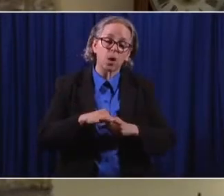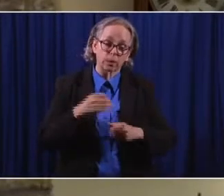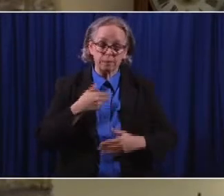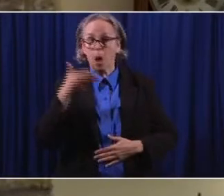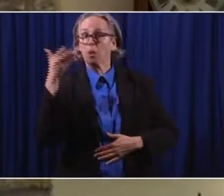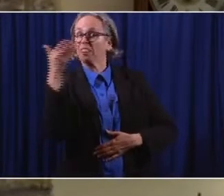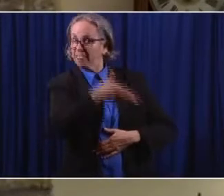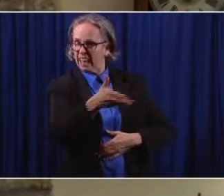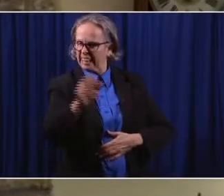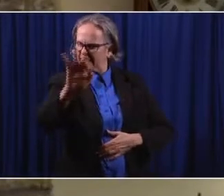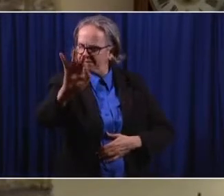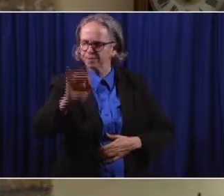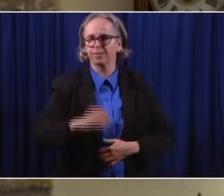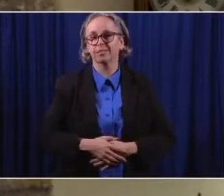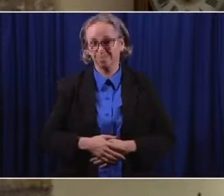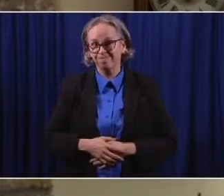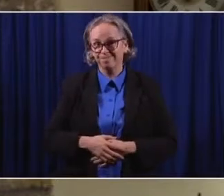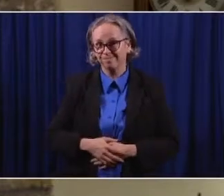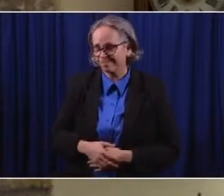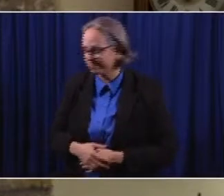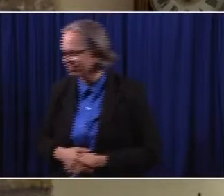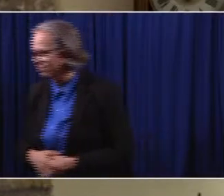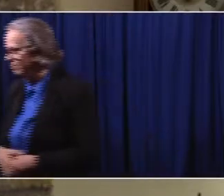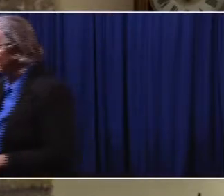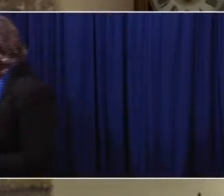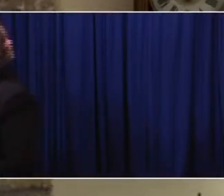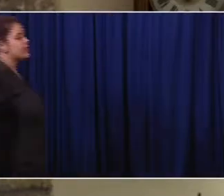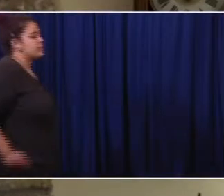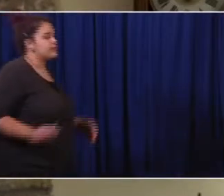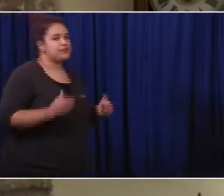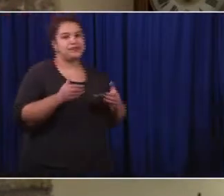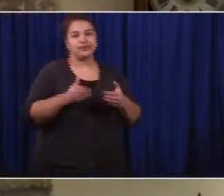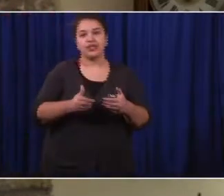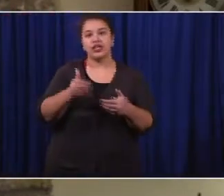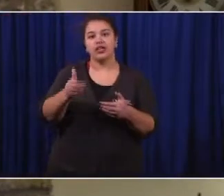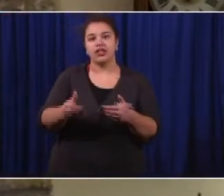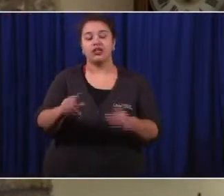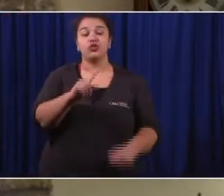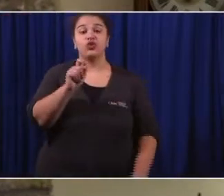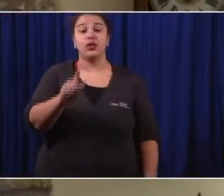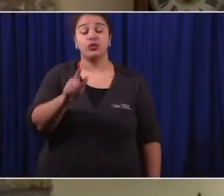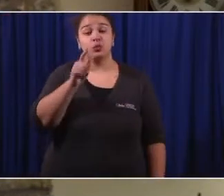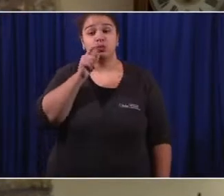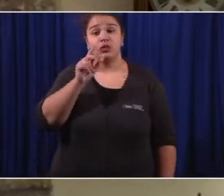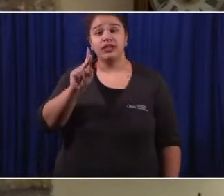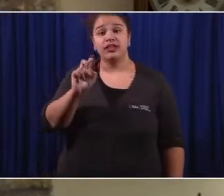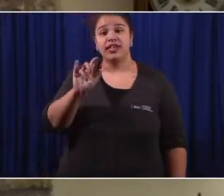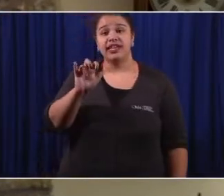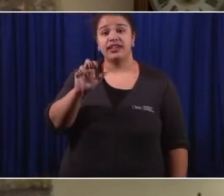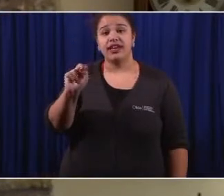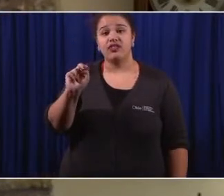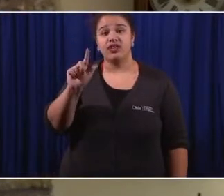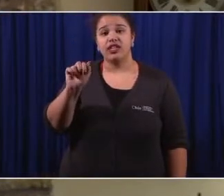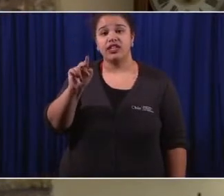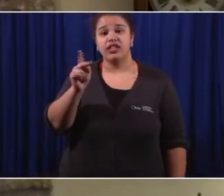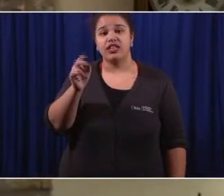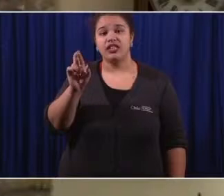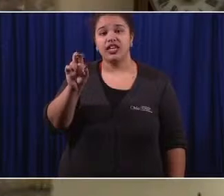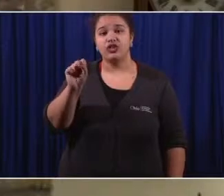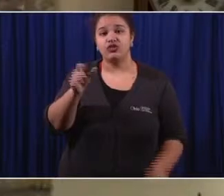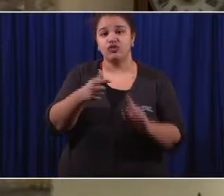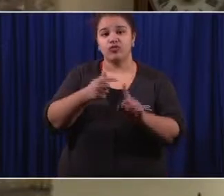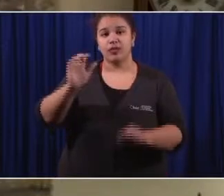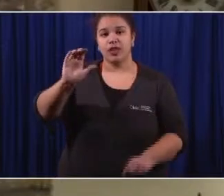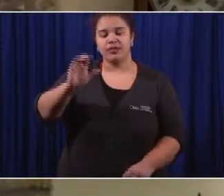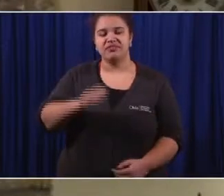Next question is from Kevin Landers at WBNS in Columbus. Hello, Governor. Hey, Kevin.